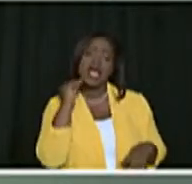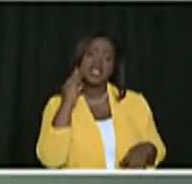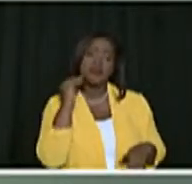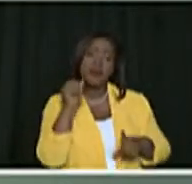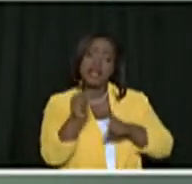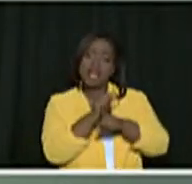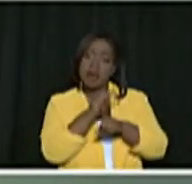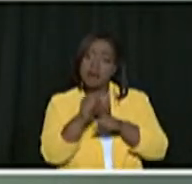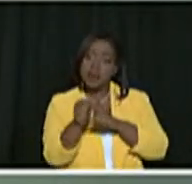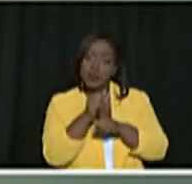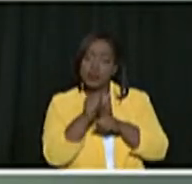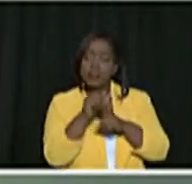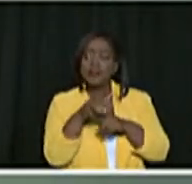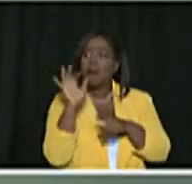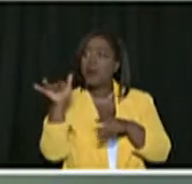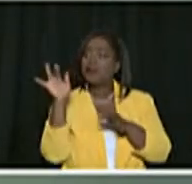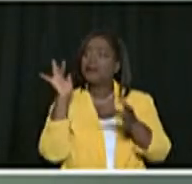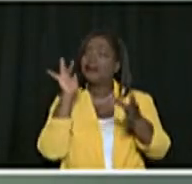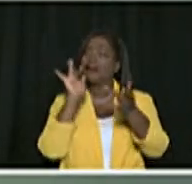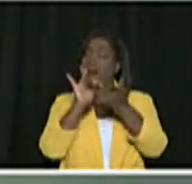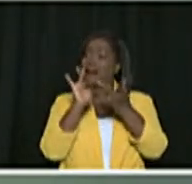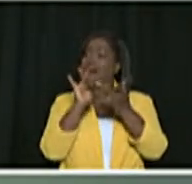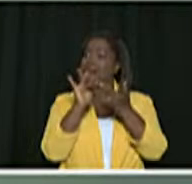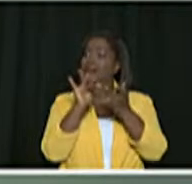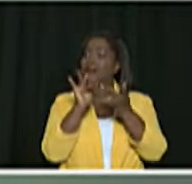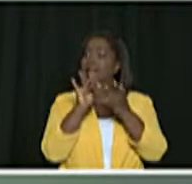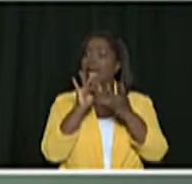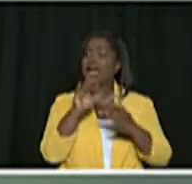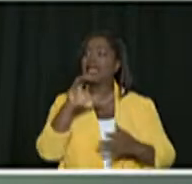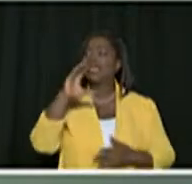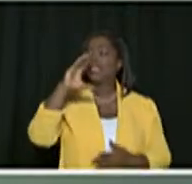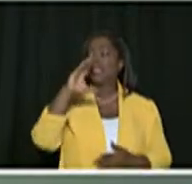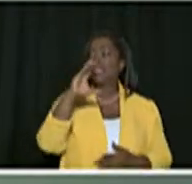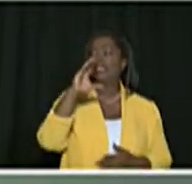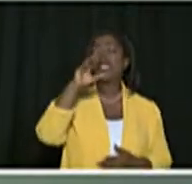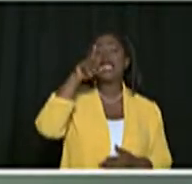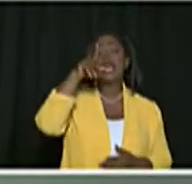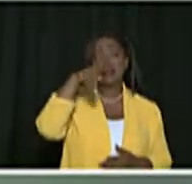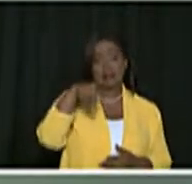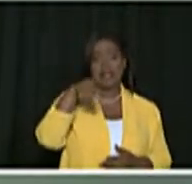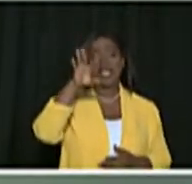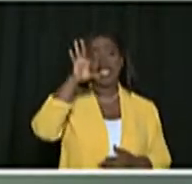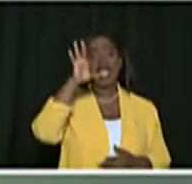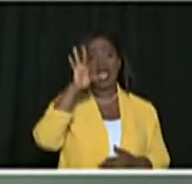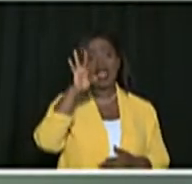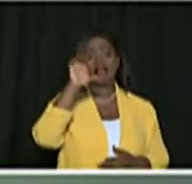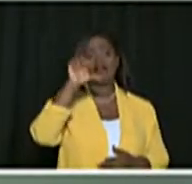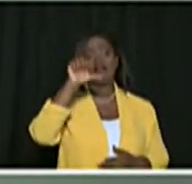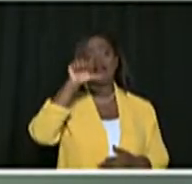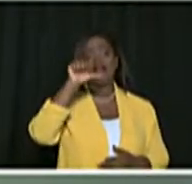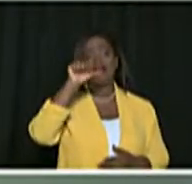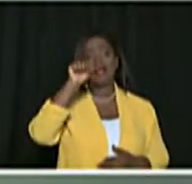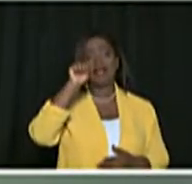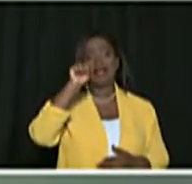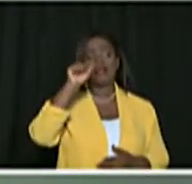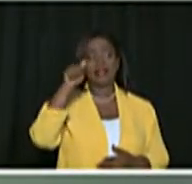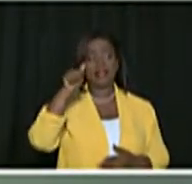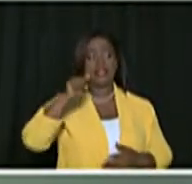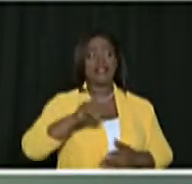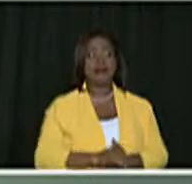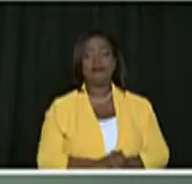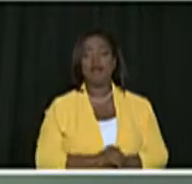us at all the numbers, email us, send us a WhatsApp message, and we will do all we can on our part to provide you with the